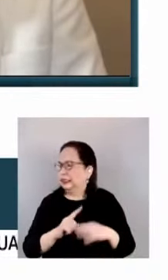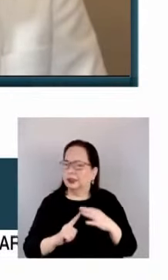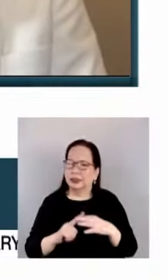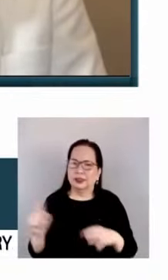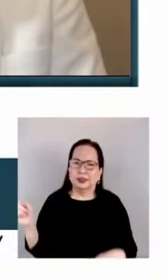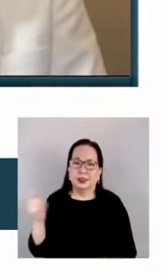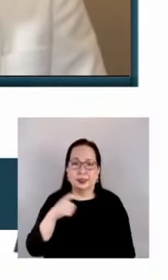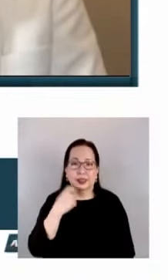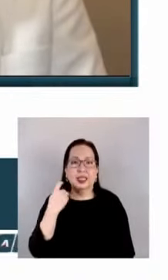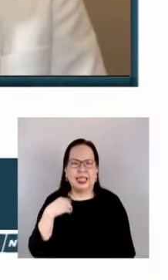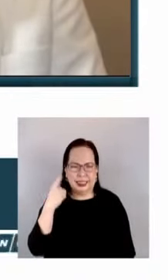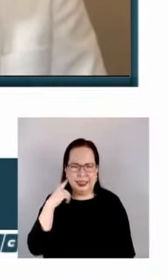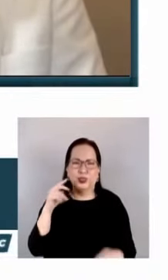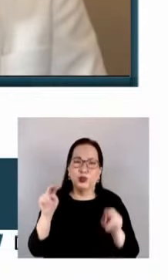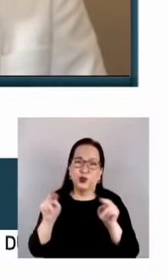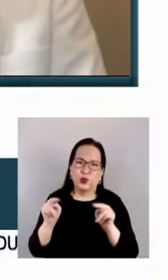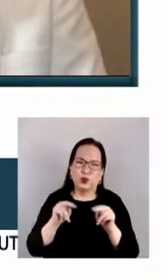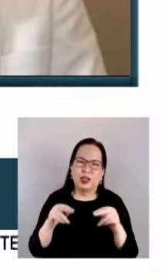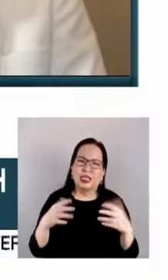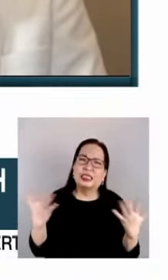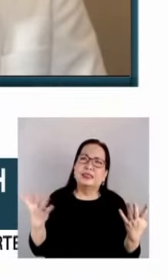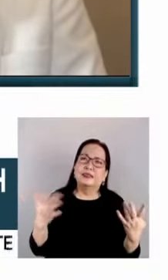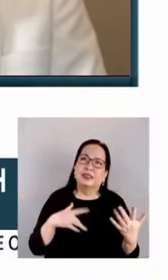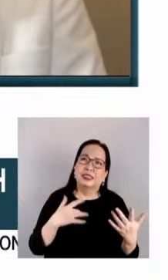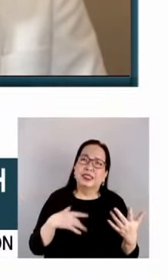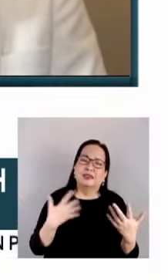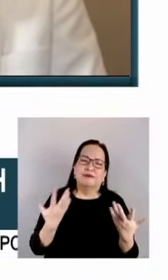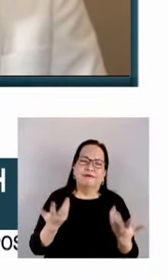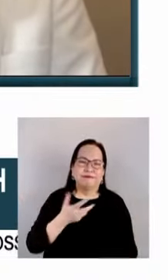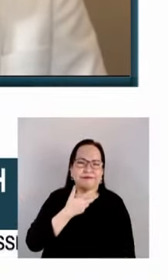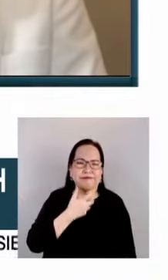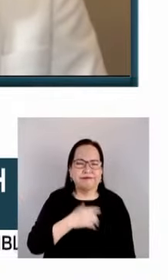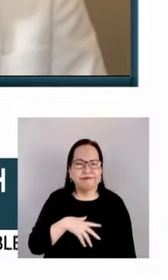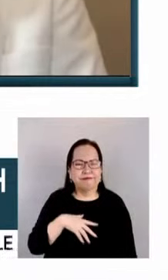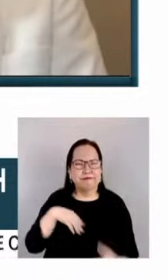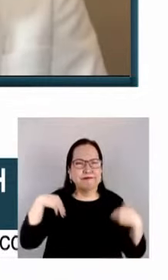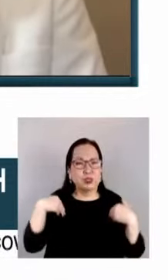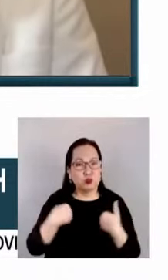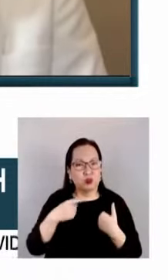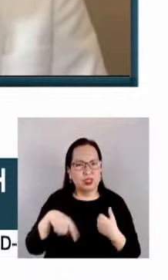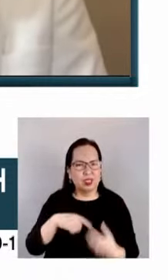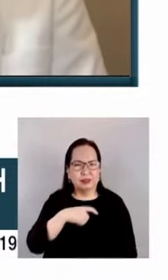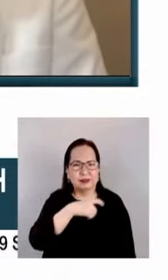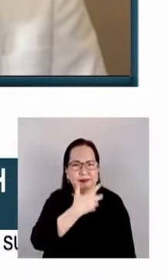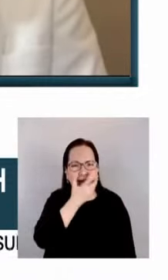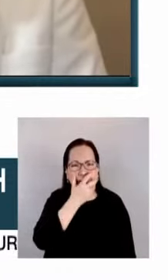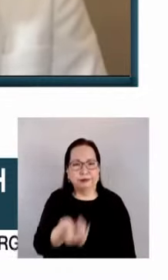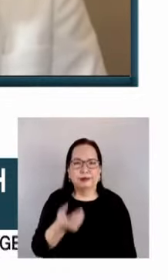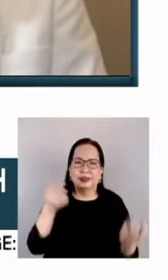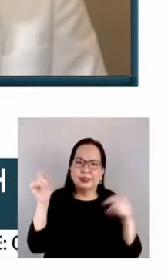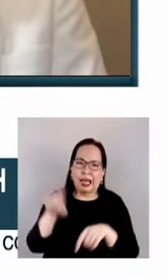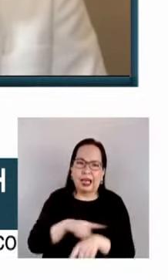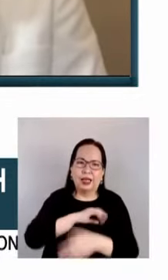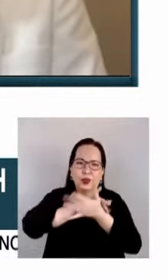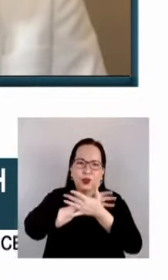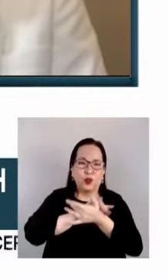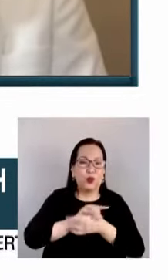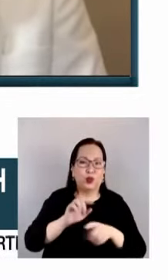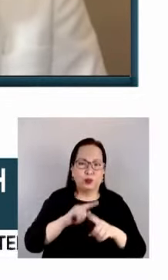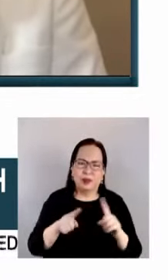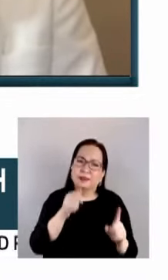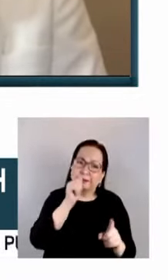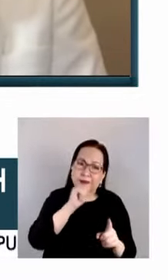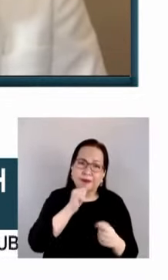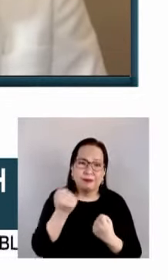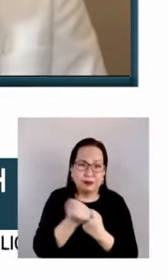normal for people to really be on this stage of the pandemic, okay? We just have to support them and